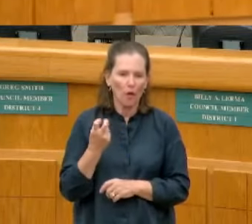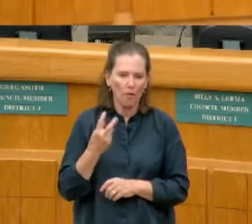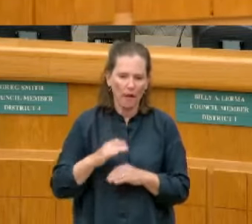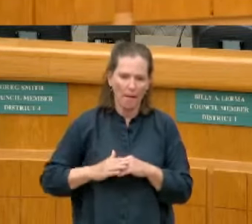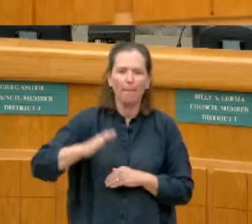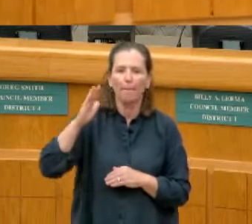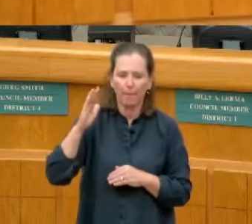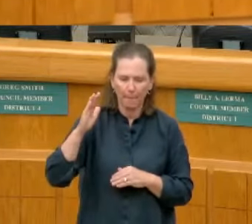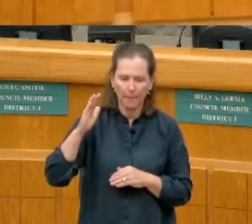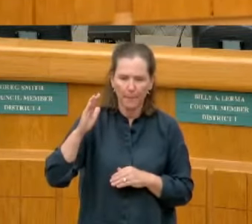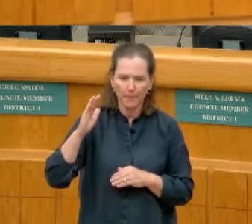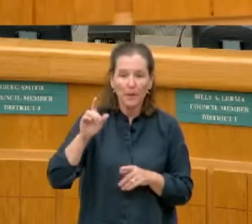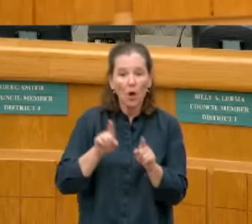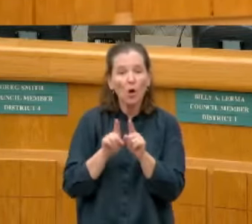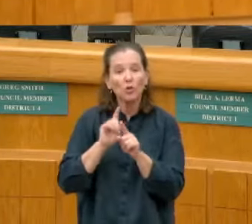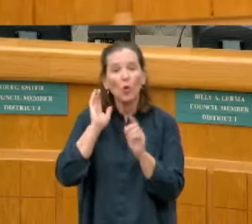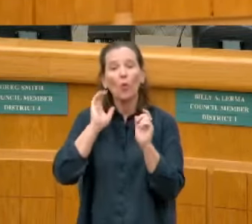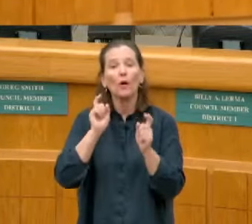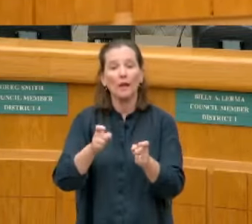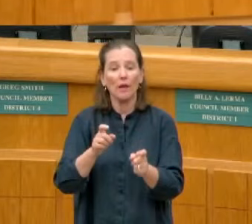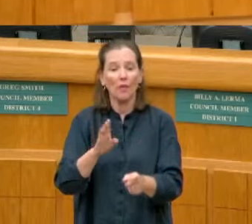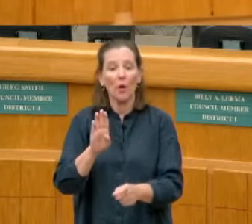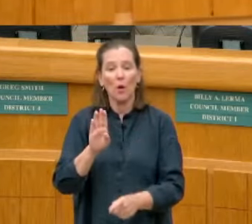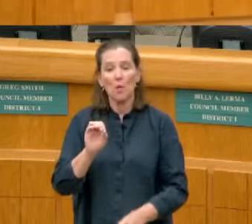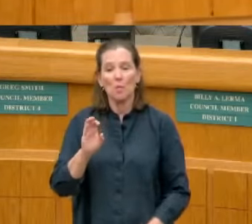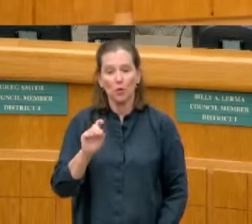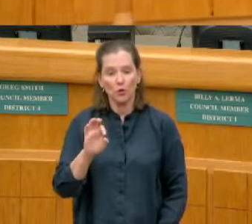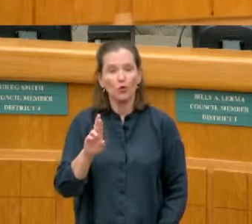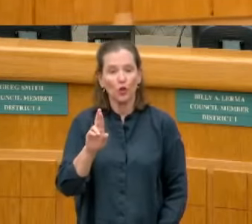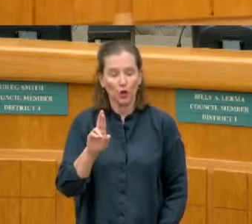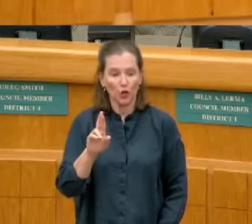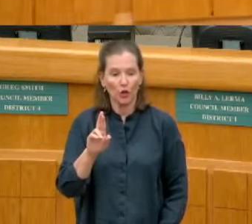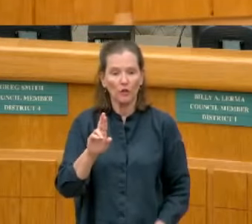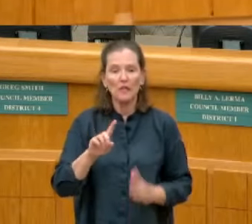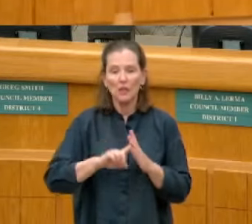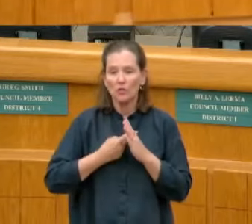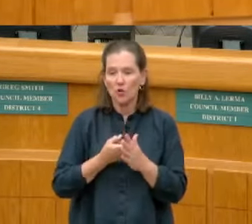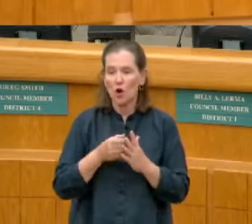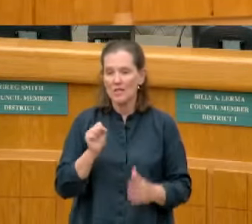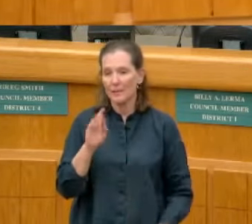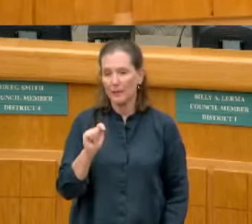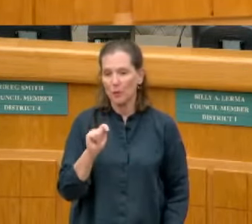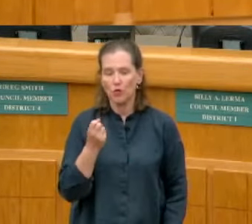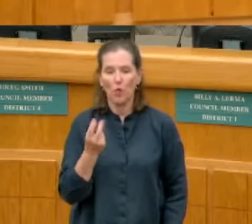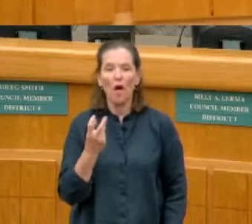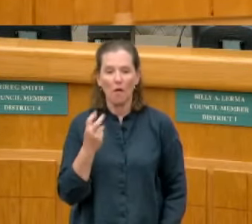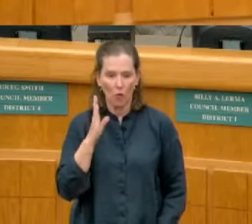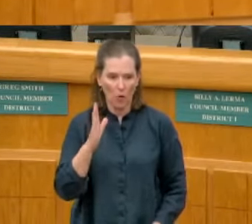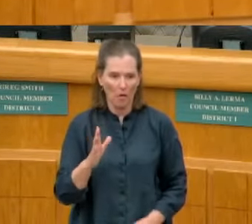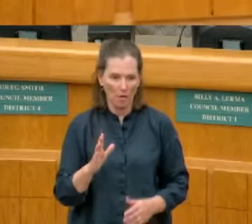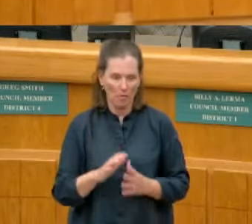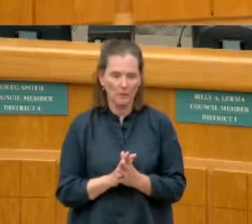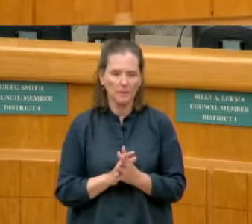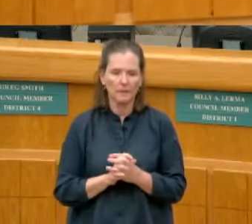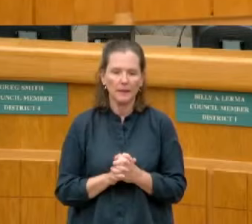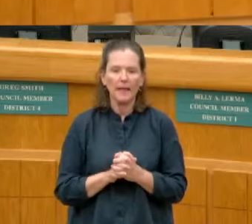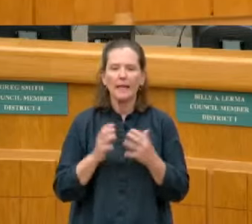to us on September 20th, we're going to bring you all the latest and greatest information. I want to end with Labor Day.